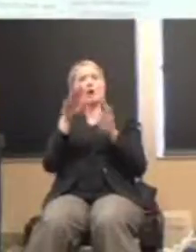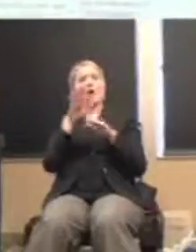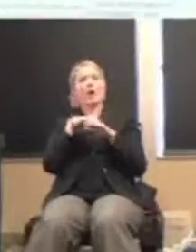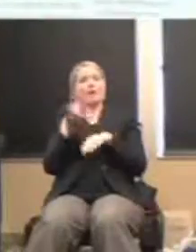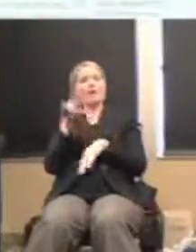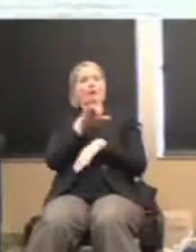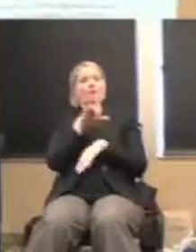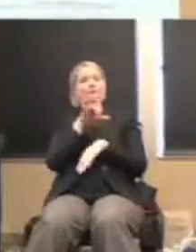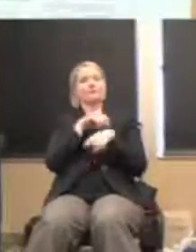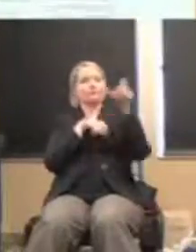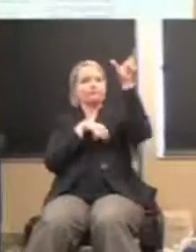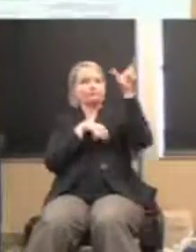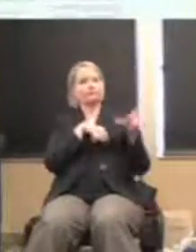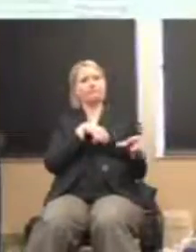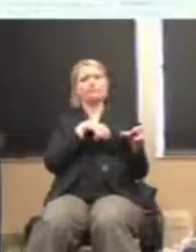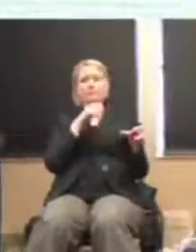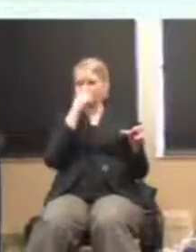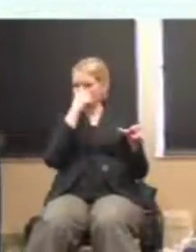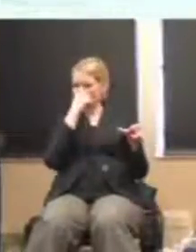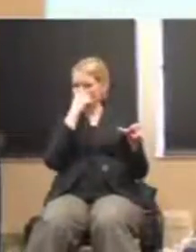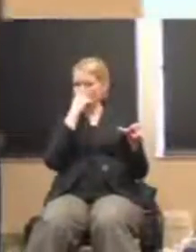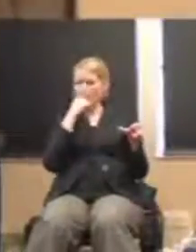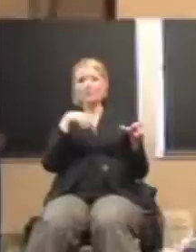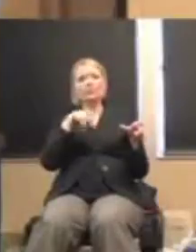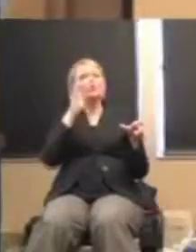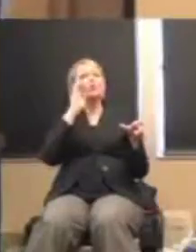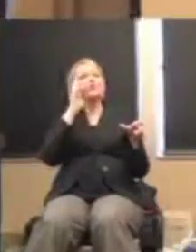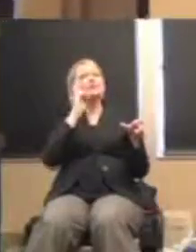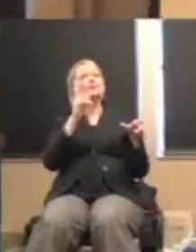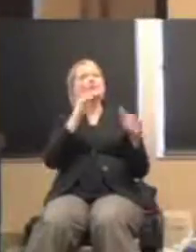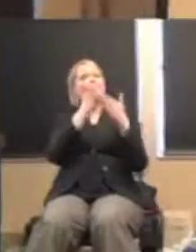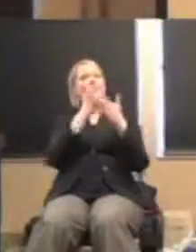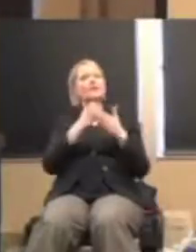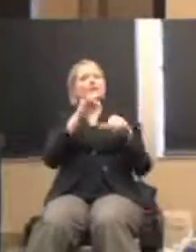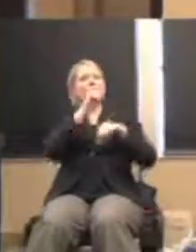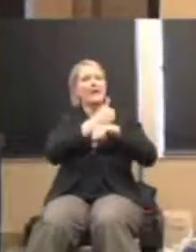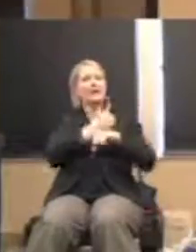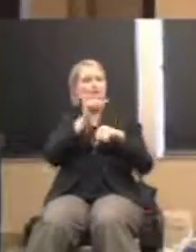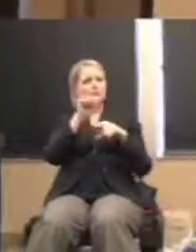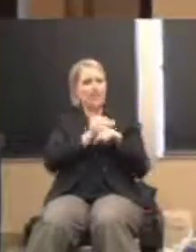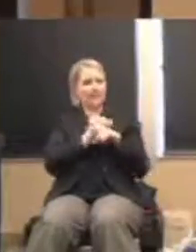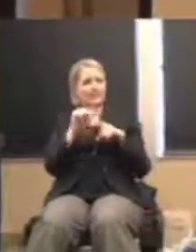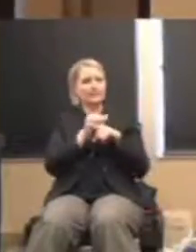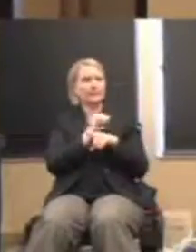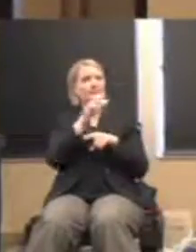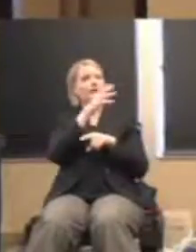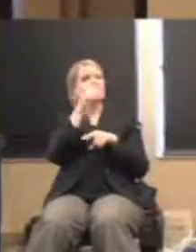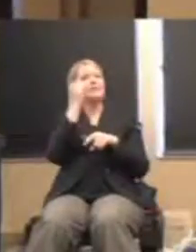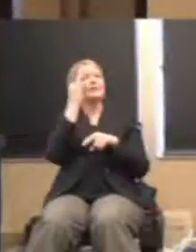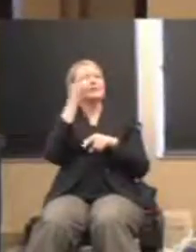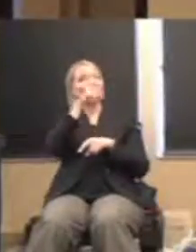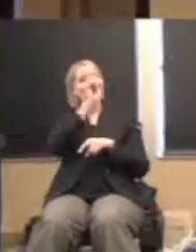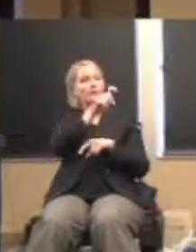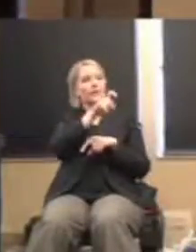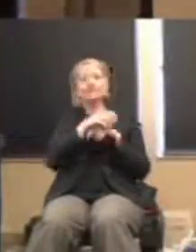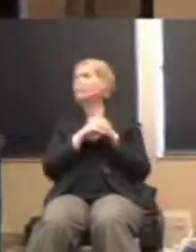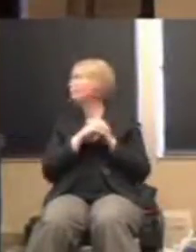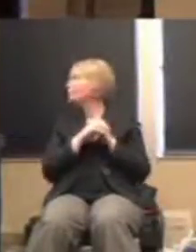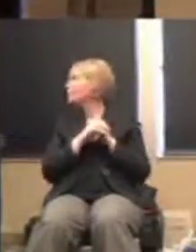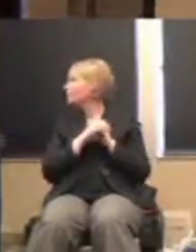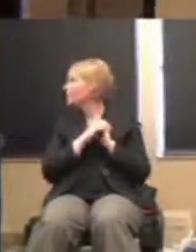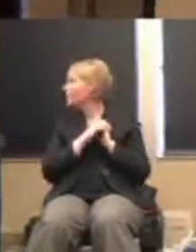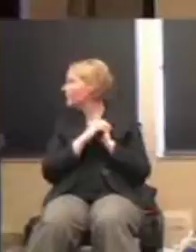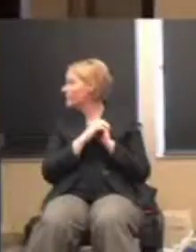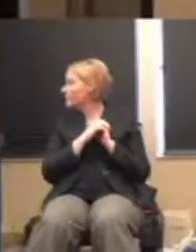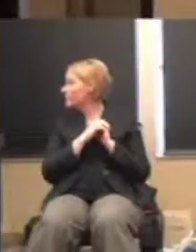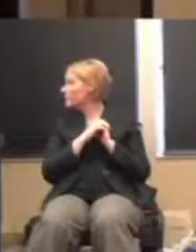left-hand column there, you will see evidence-based practices. And if you click on that, you can go into the